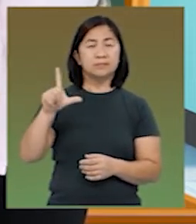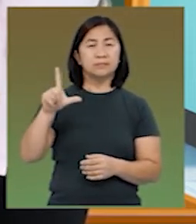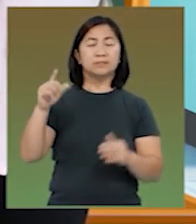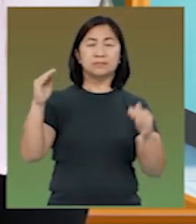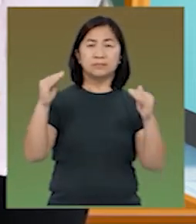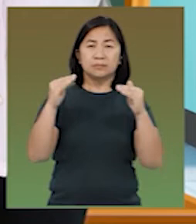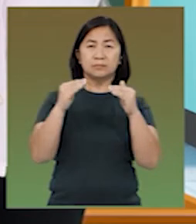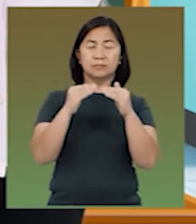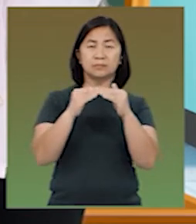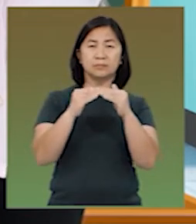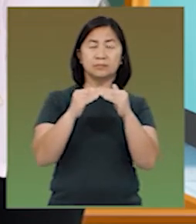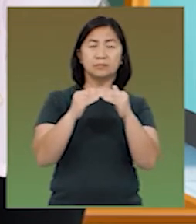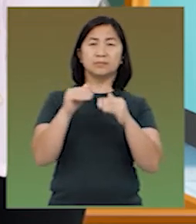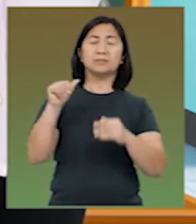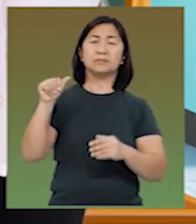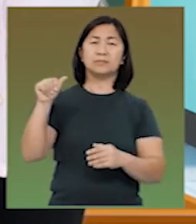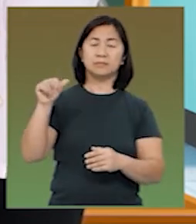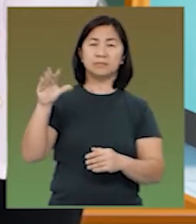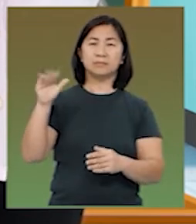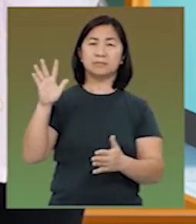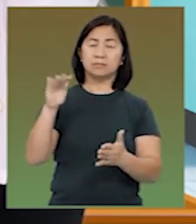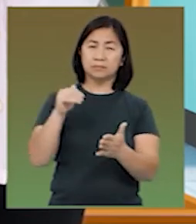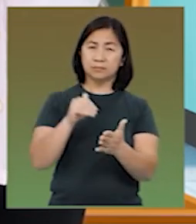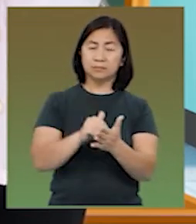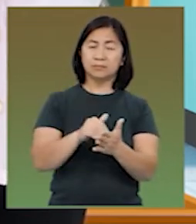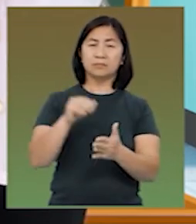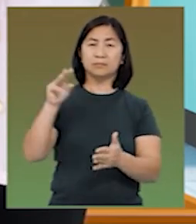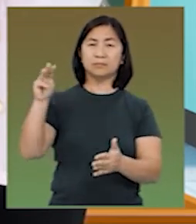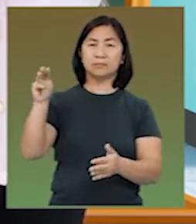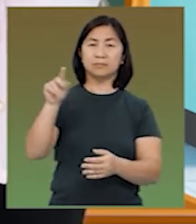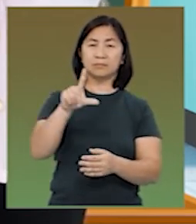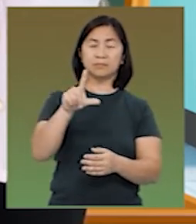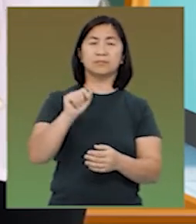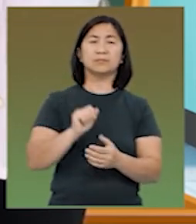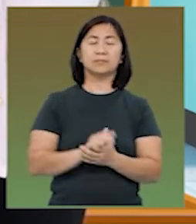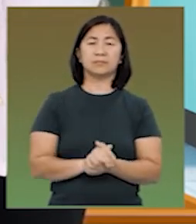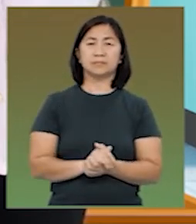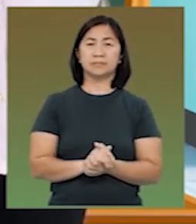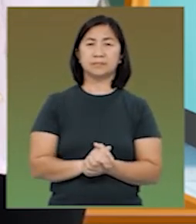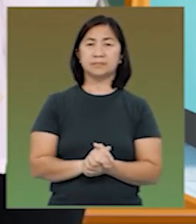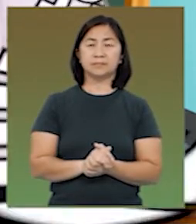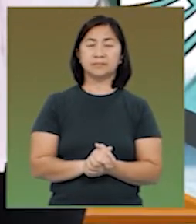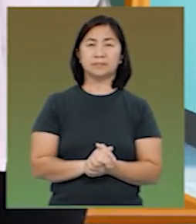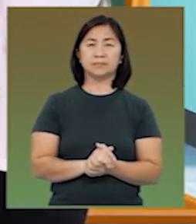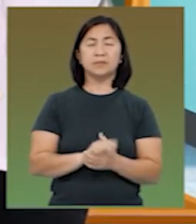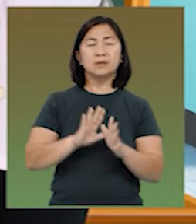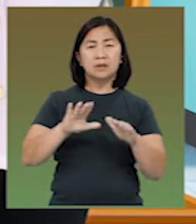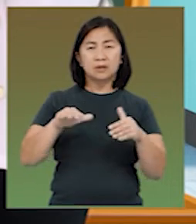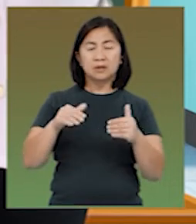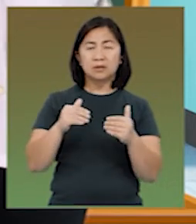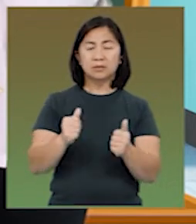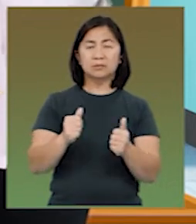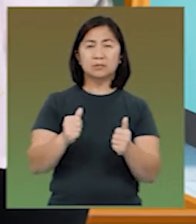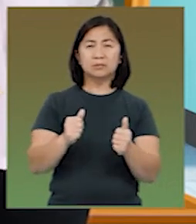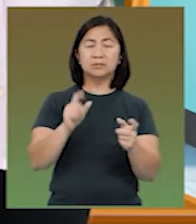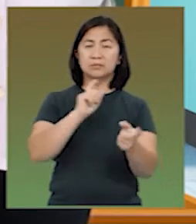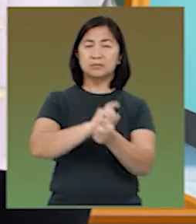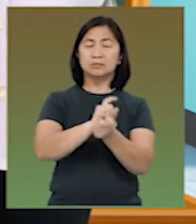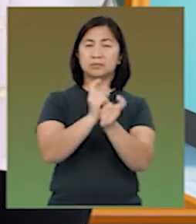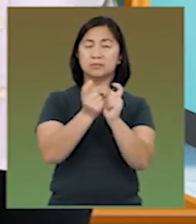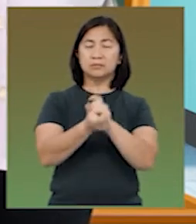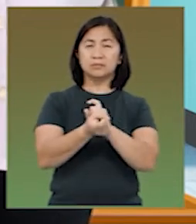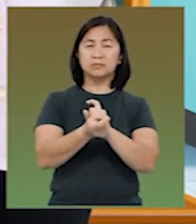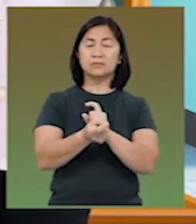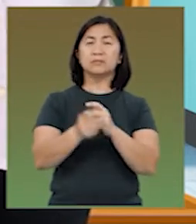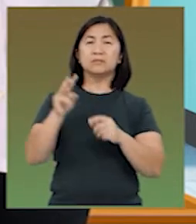15 liters is equal to 15,000 milliliters. Paano naman